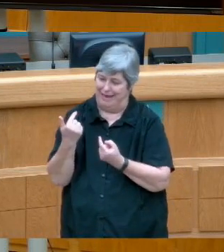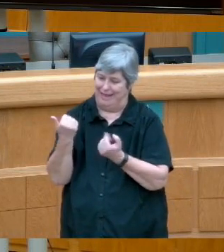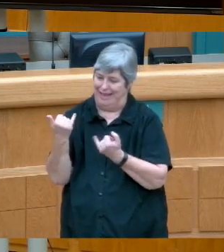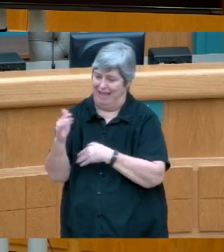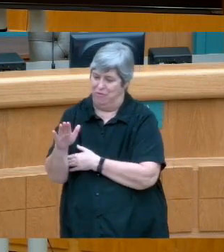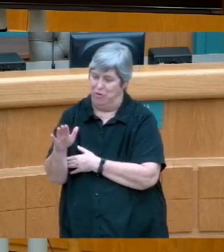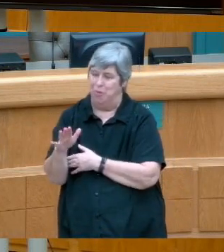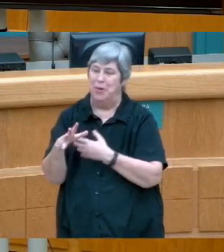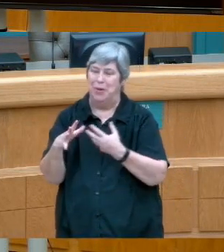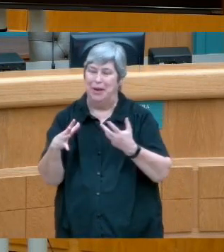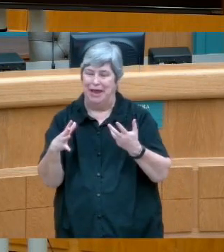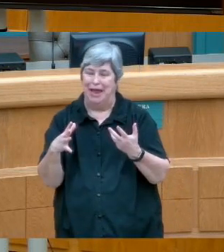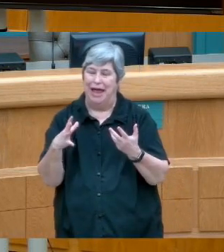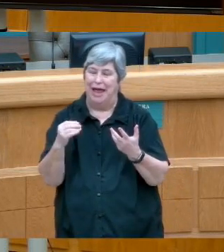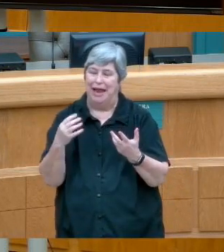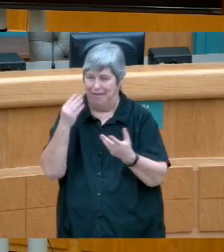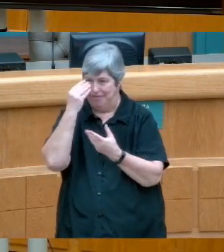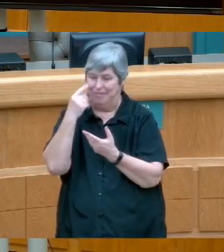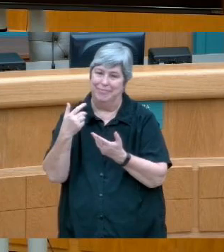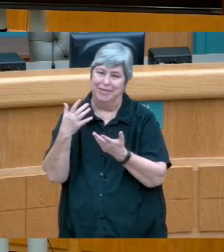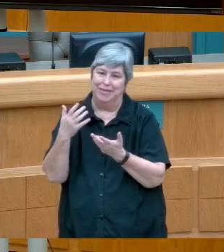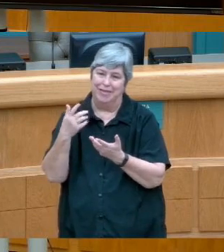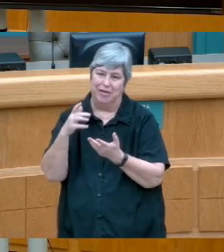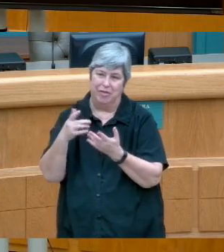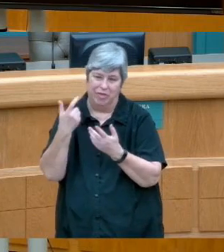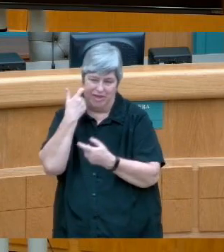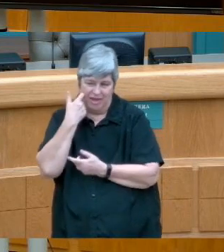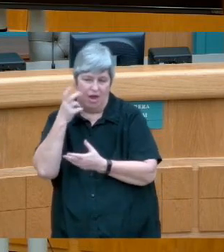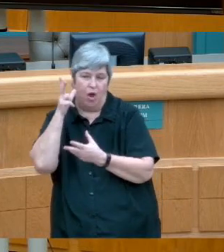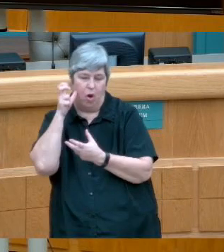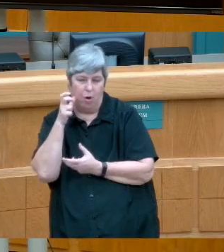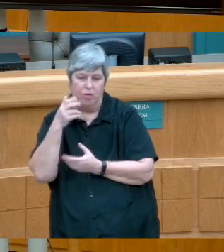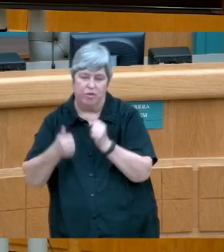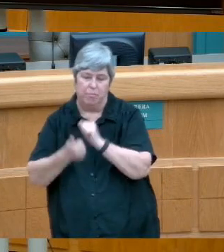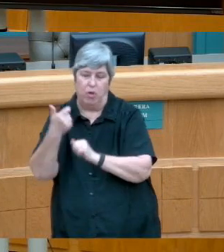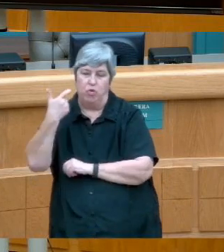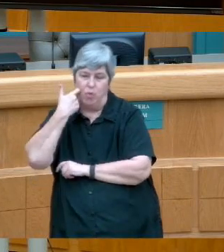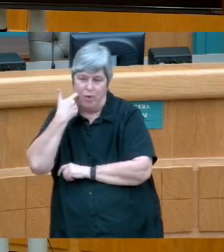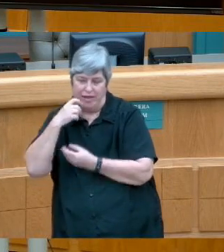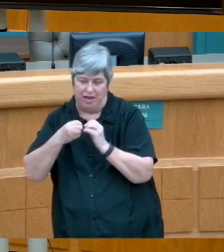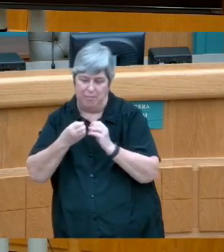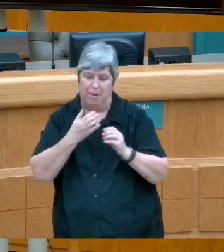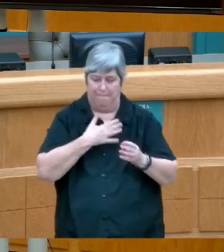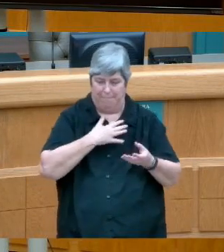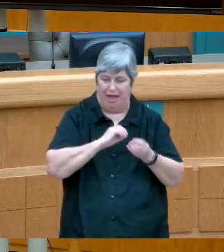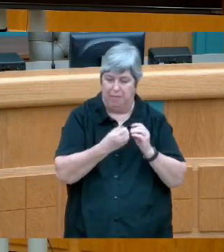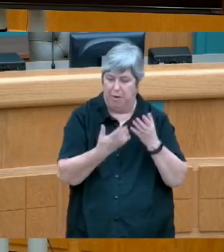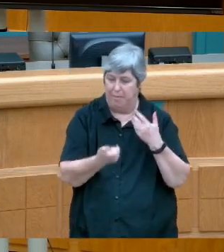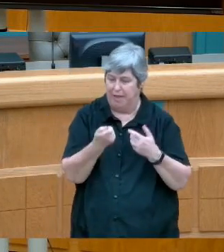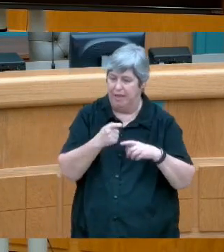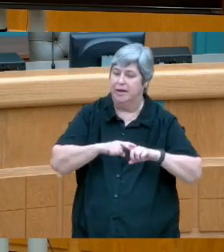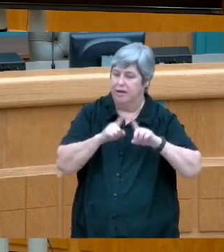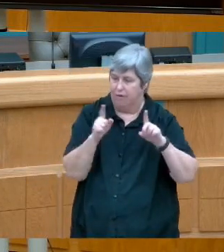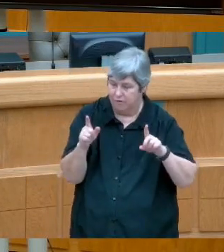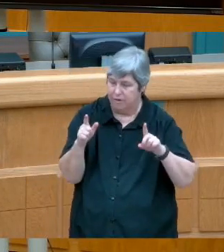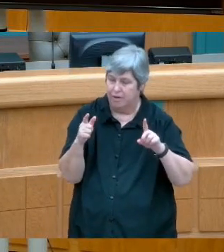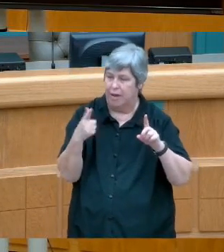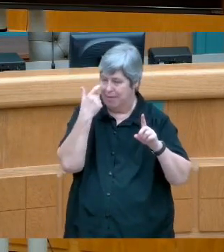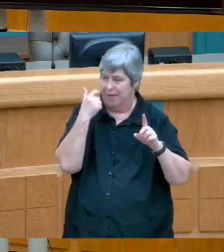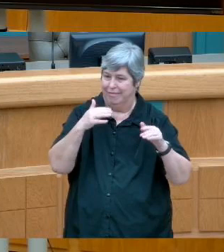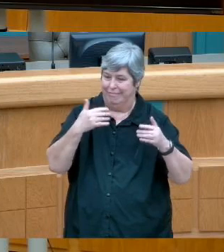numbers that were presented by Mr. Zanoni, as opposed to if any of my numbers are different for Nueces.